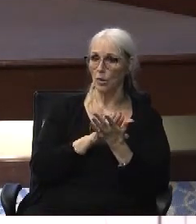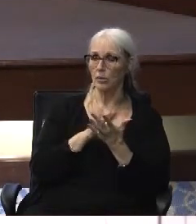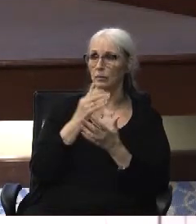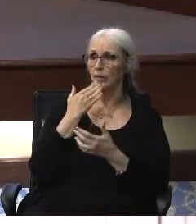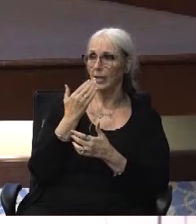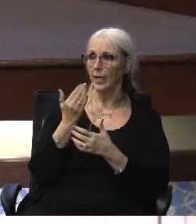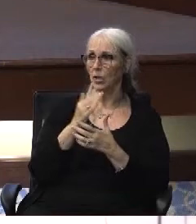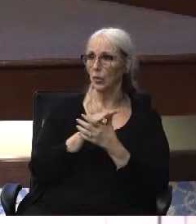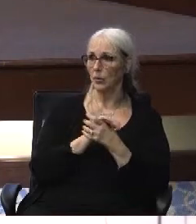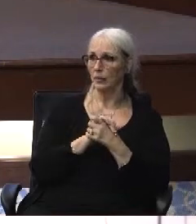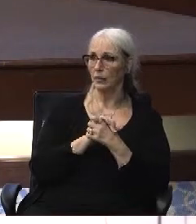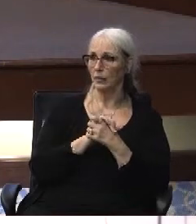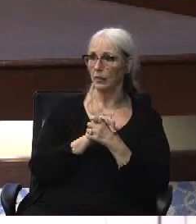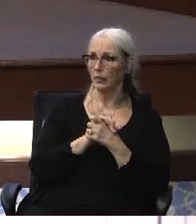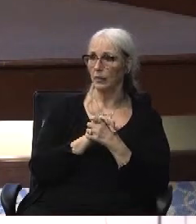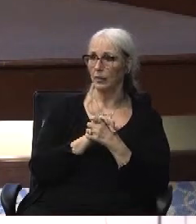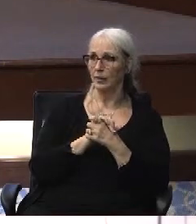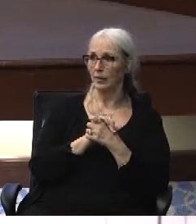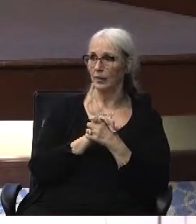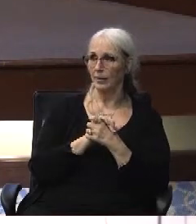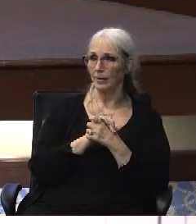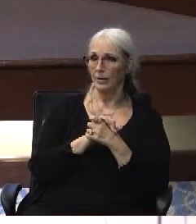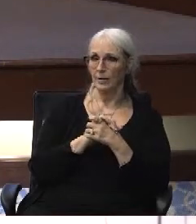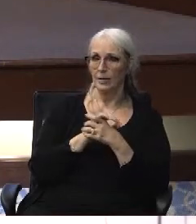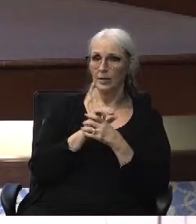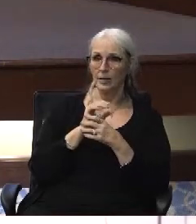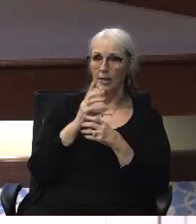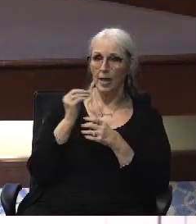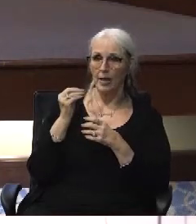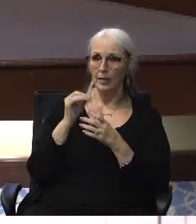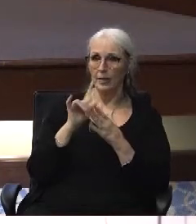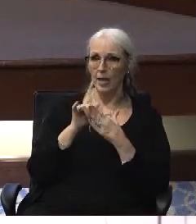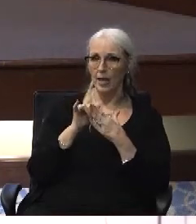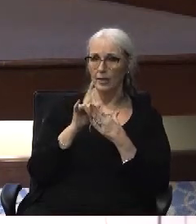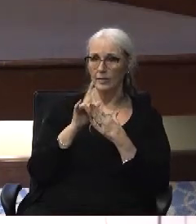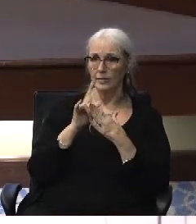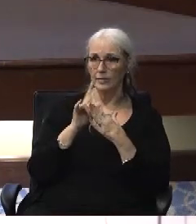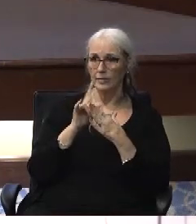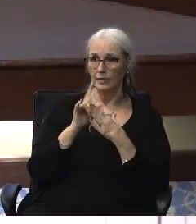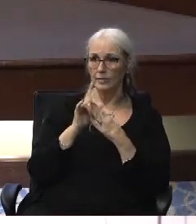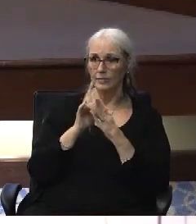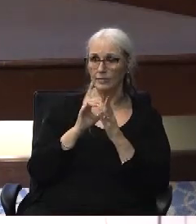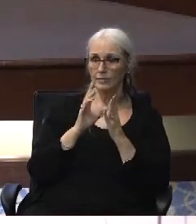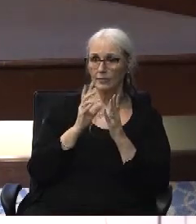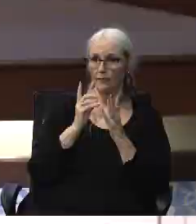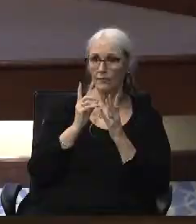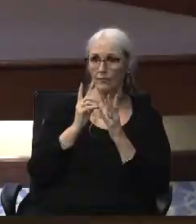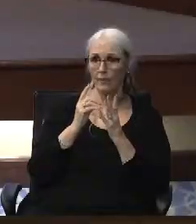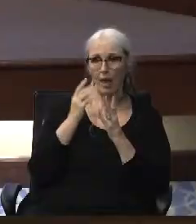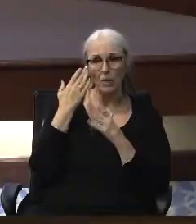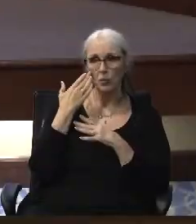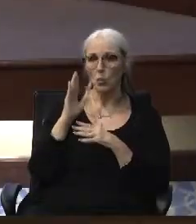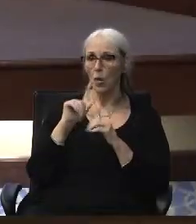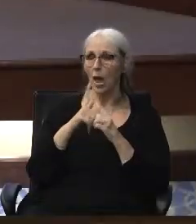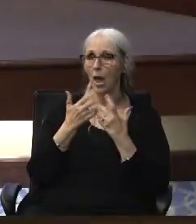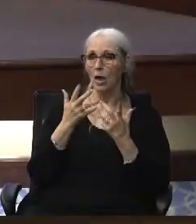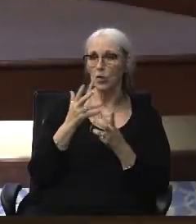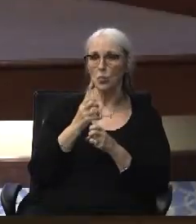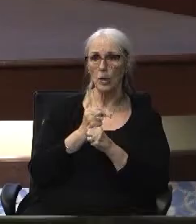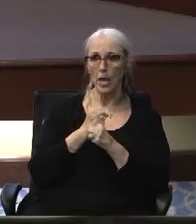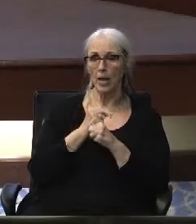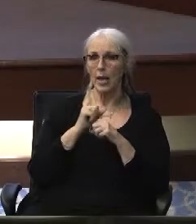you. That might be a data point that's worth trying to explore further. I don't know how you obtain the number